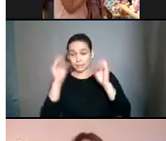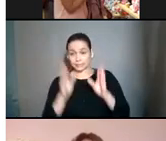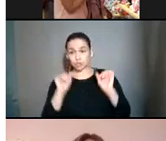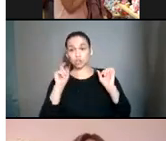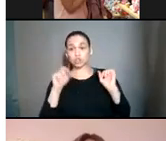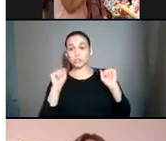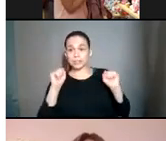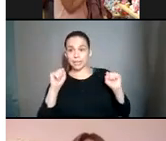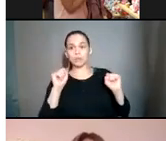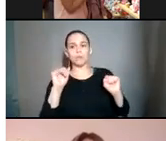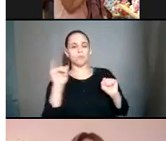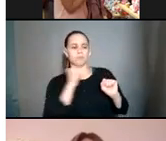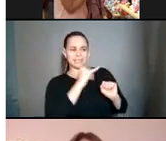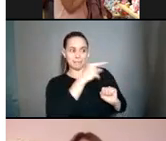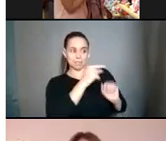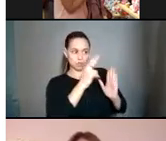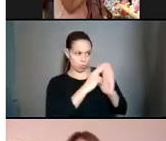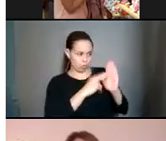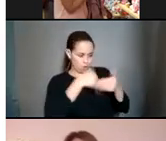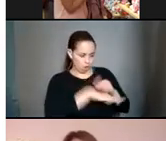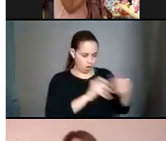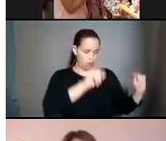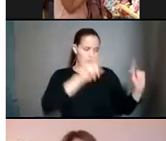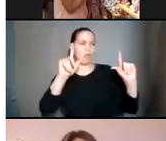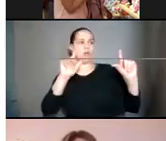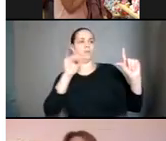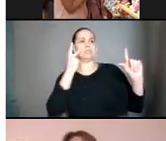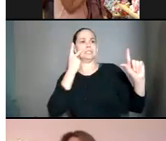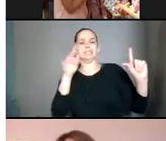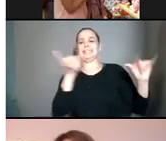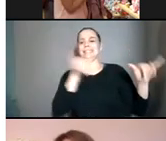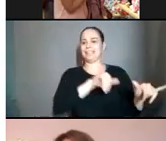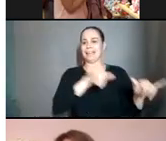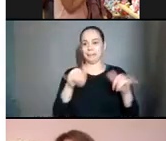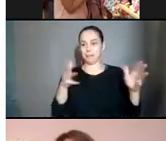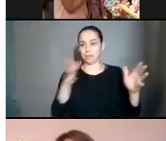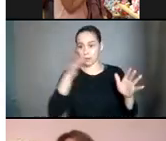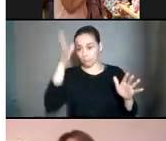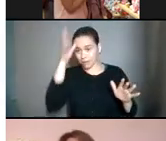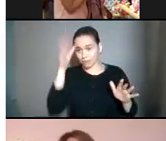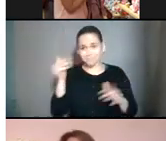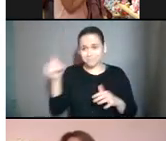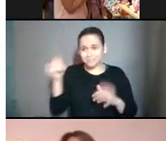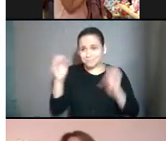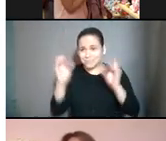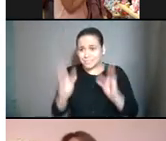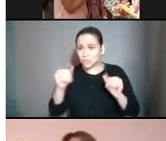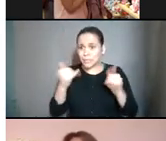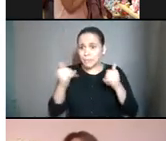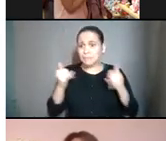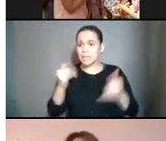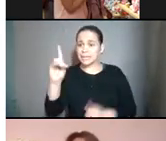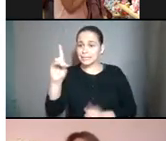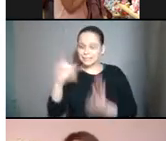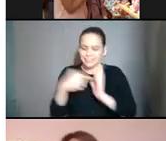and see the same information you can as a parent and play the demo lesson with your child to help